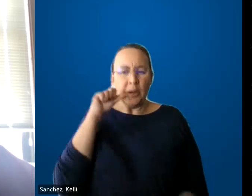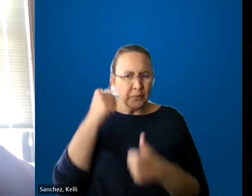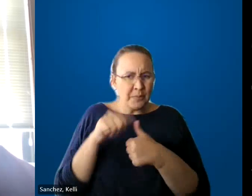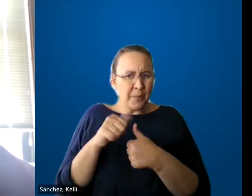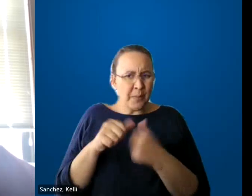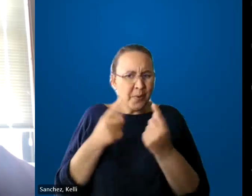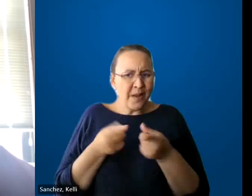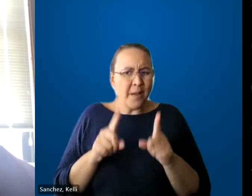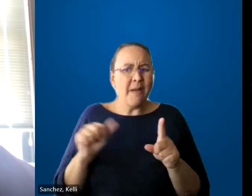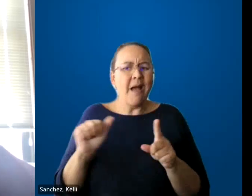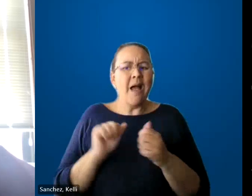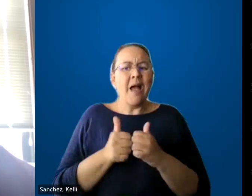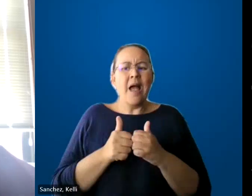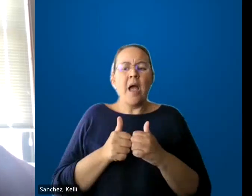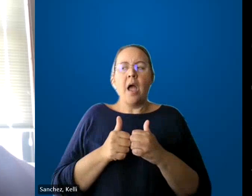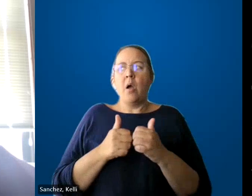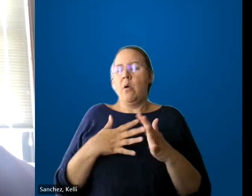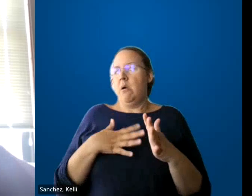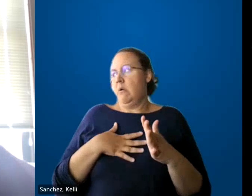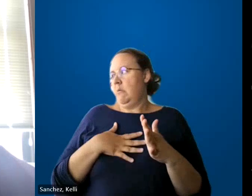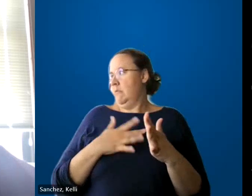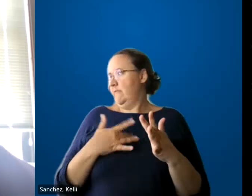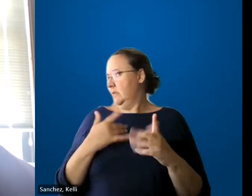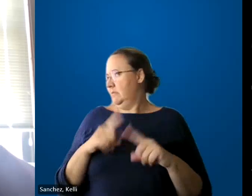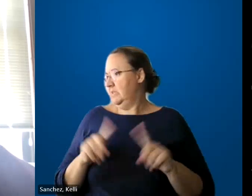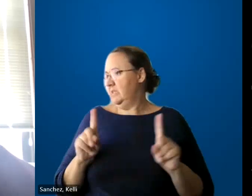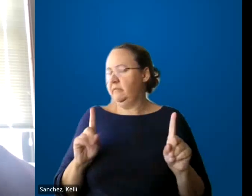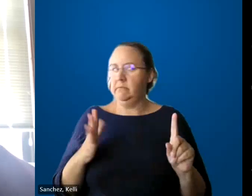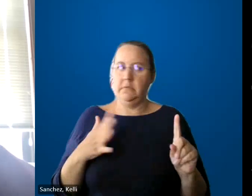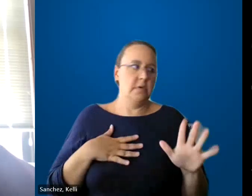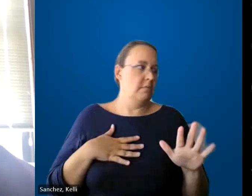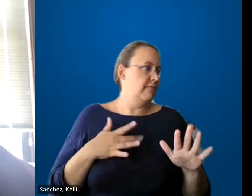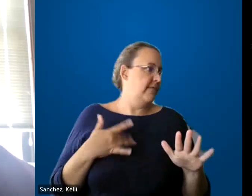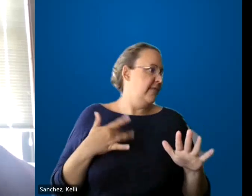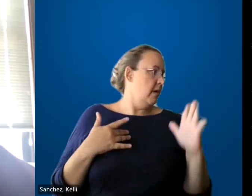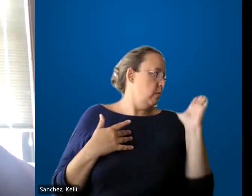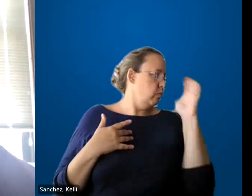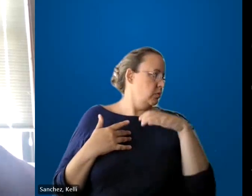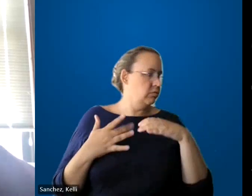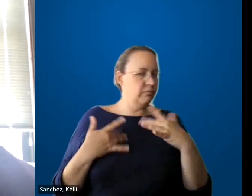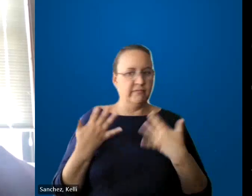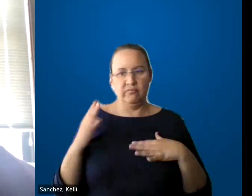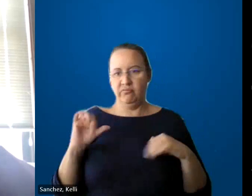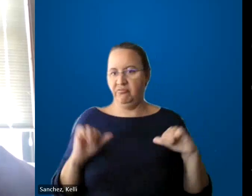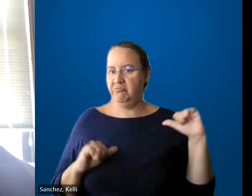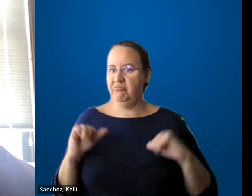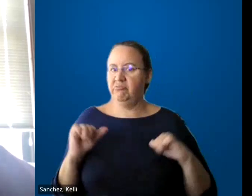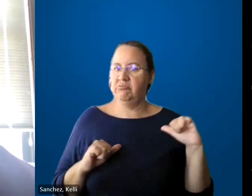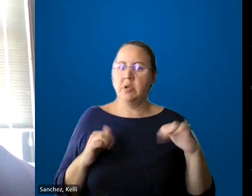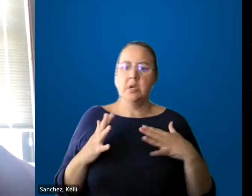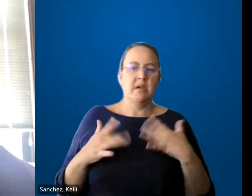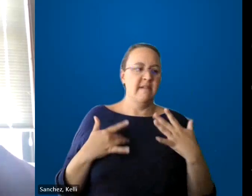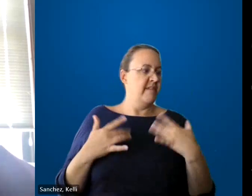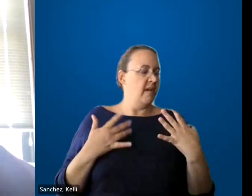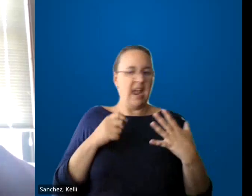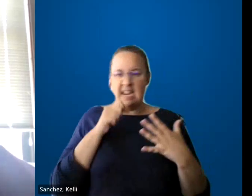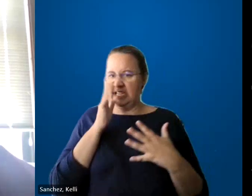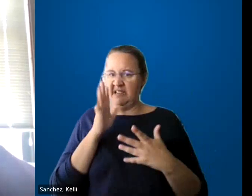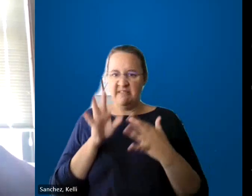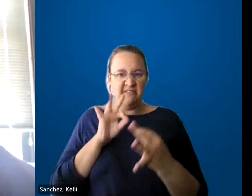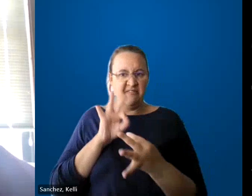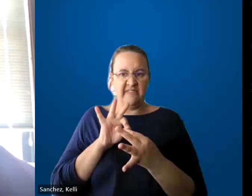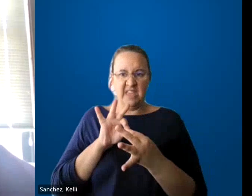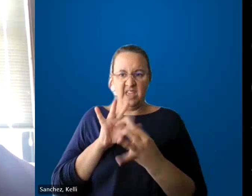how othered I felt, how different I felt, and how weird I felt because I didn't fit into the regular norm